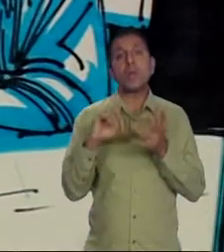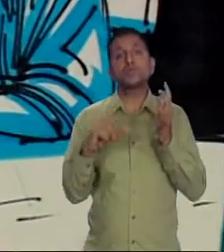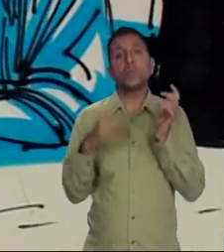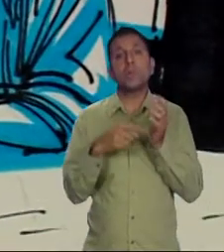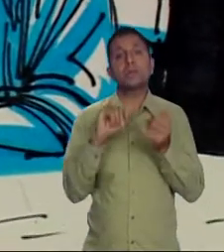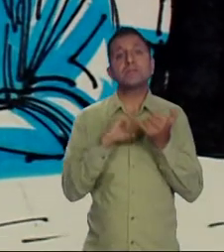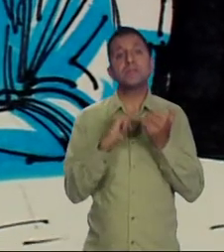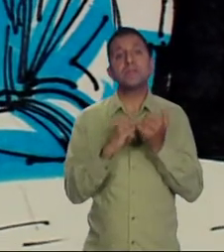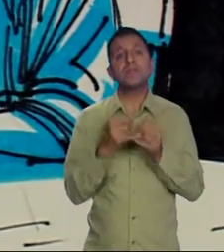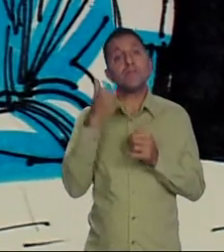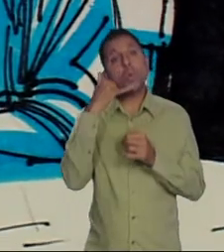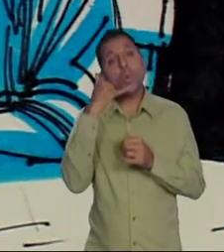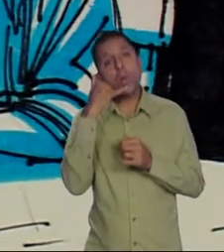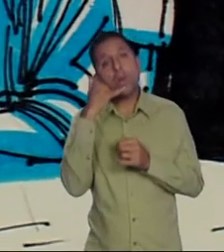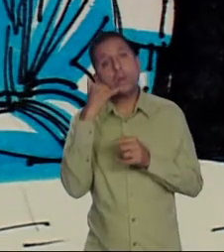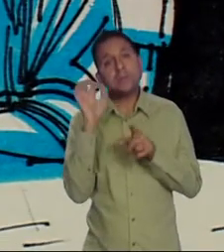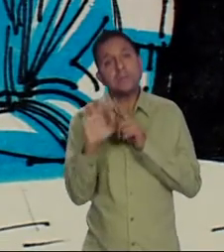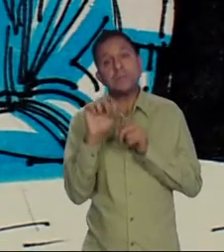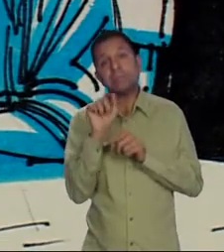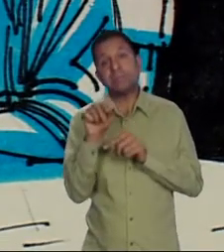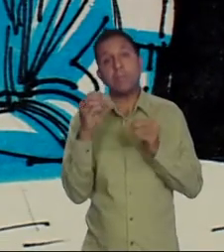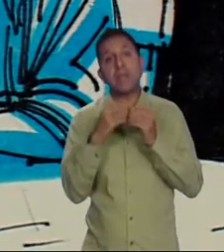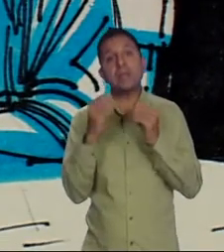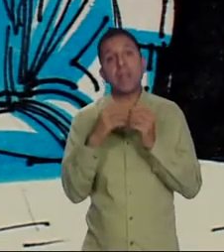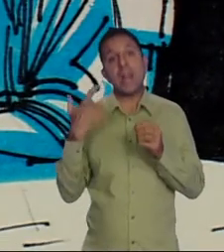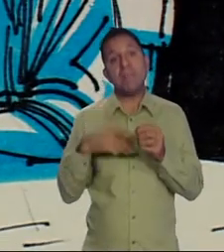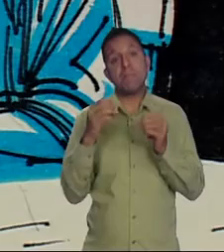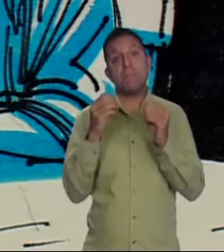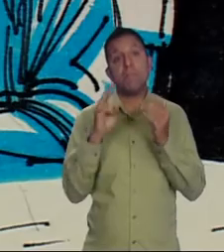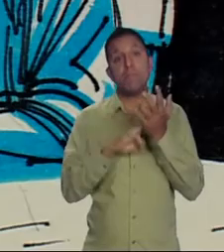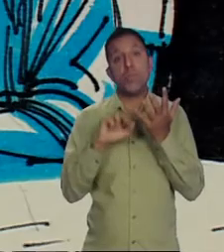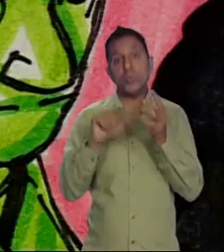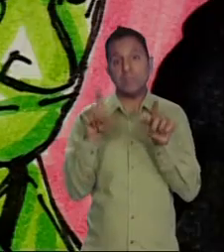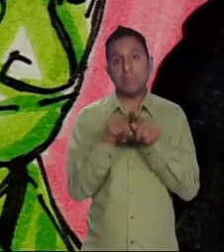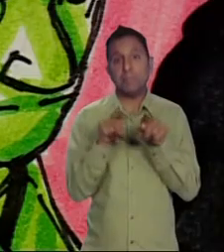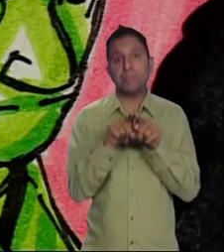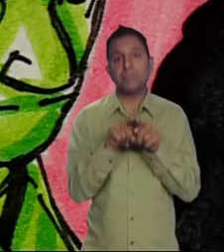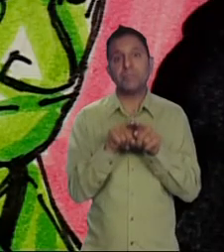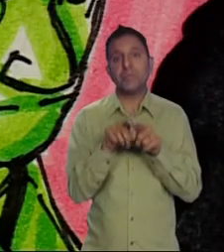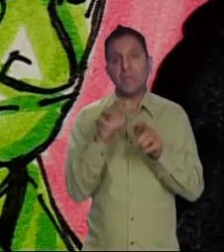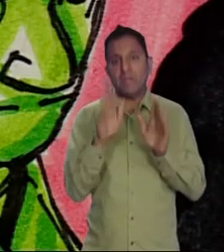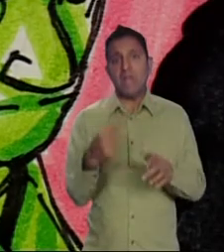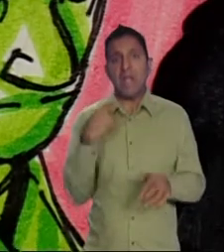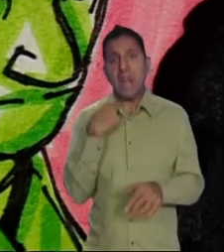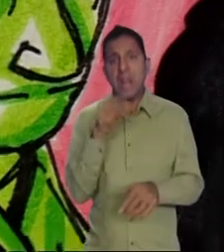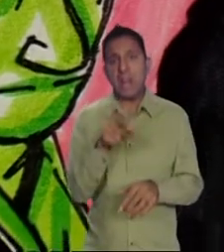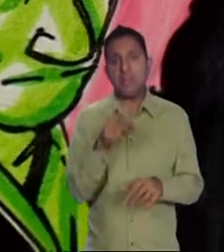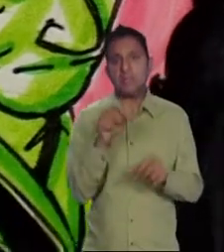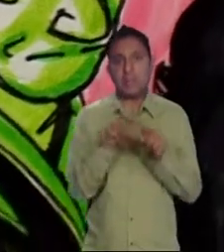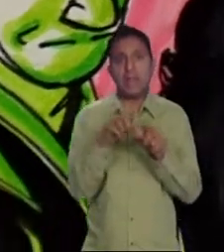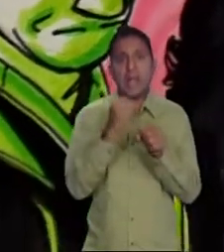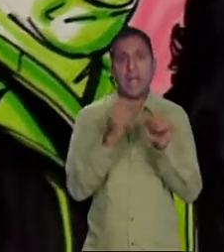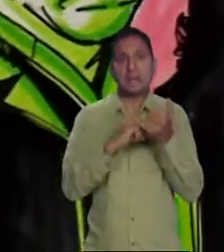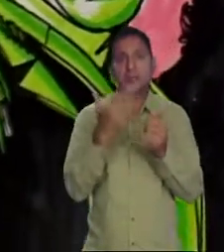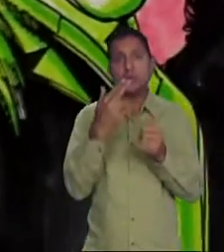hit. Bandera also lived in Munich, and he was to be killed with a similar gas gun. Outside his apartment, as Bandera returned